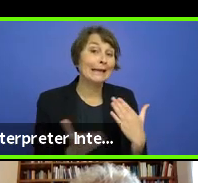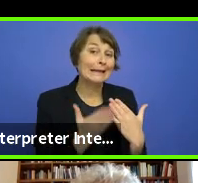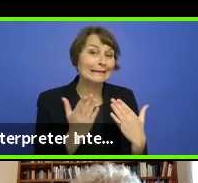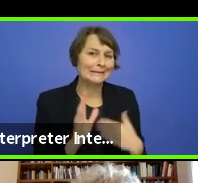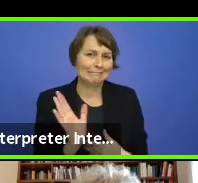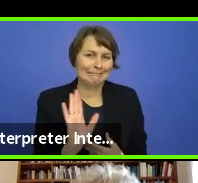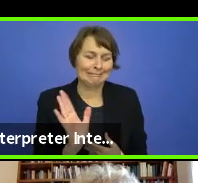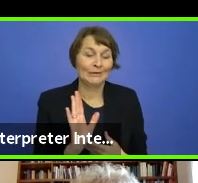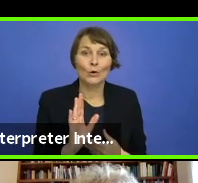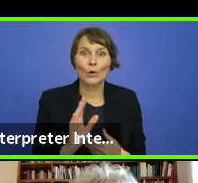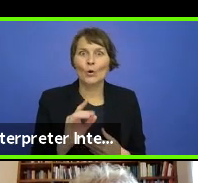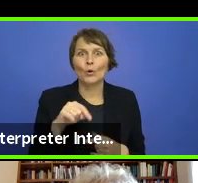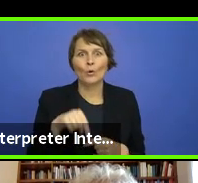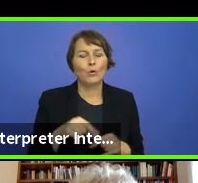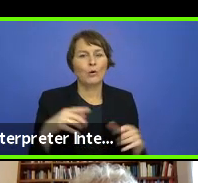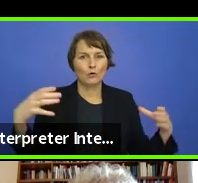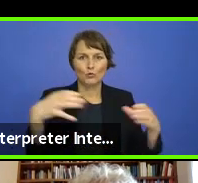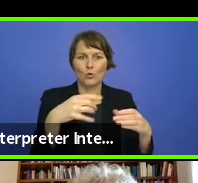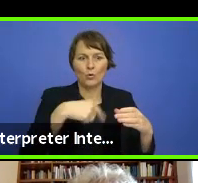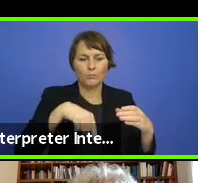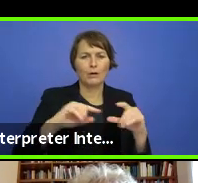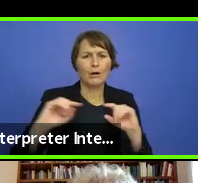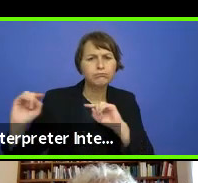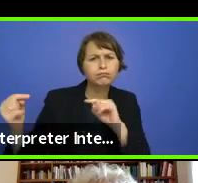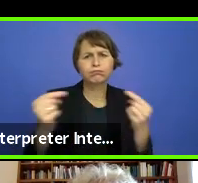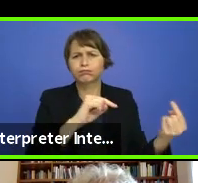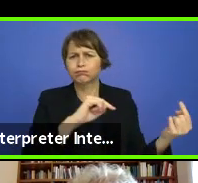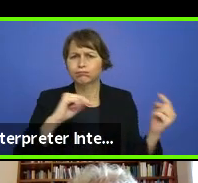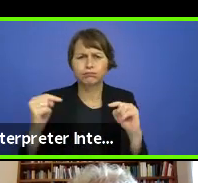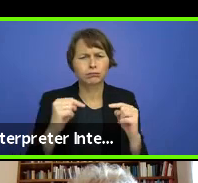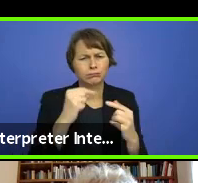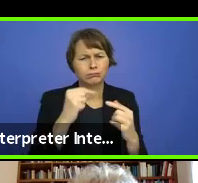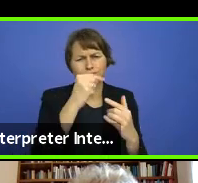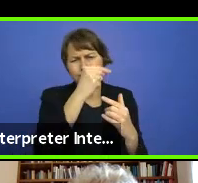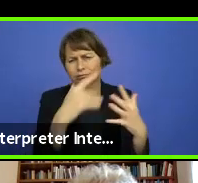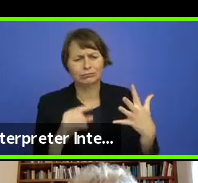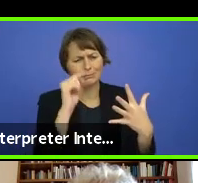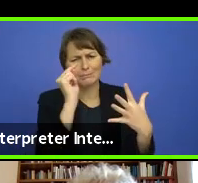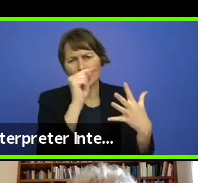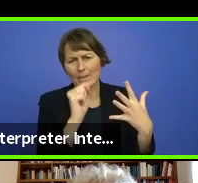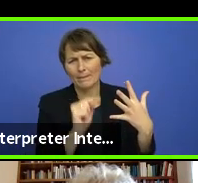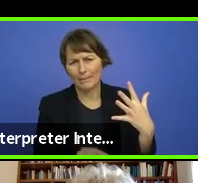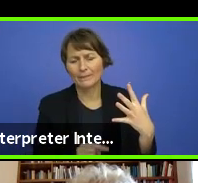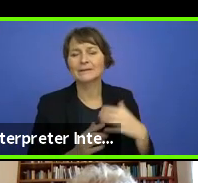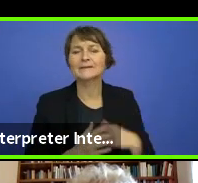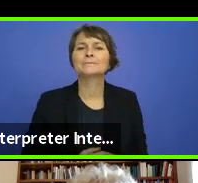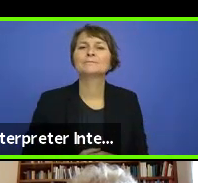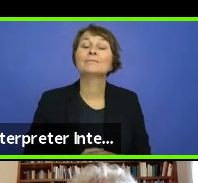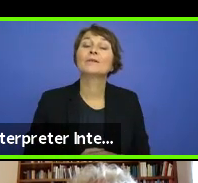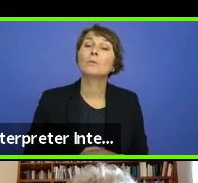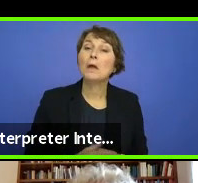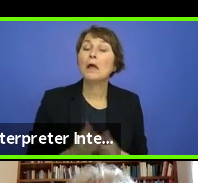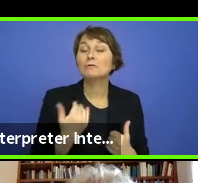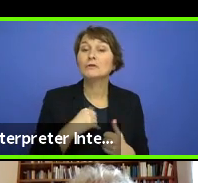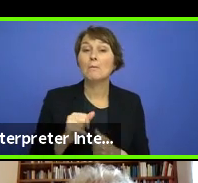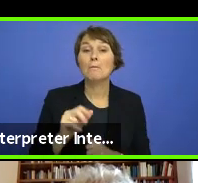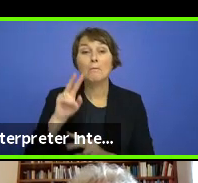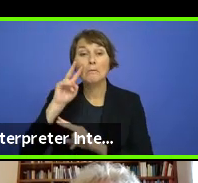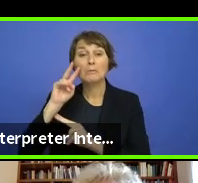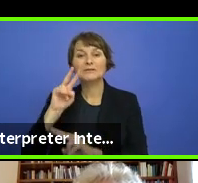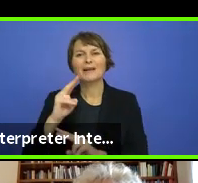dense discussion that covered many aspects. It was a kind of journey from some historic perspectives on the need